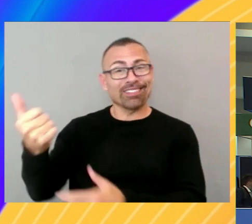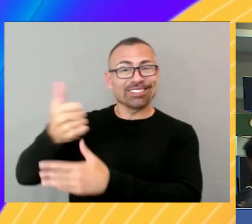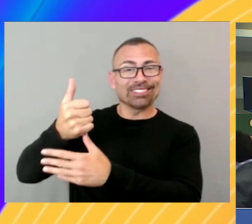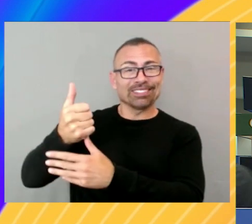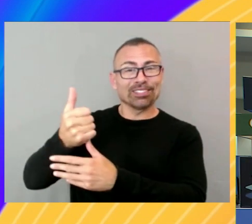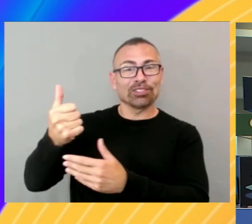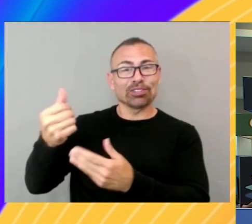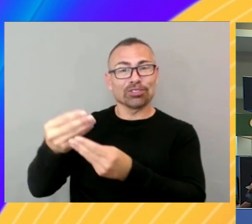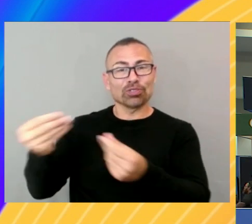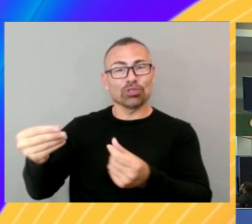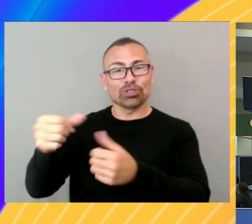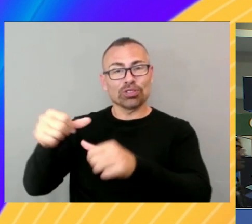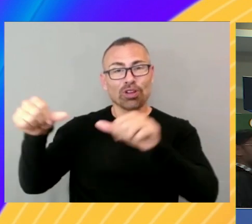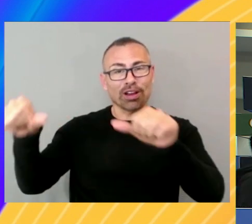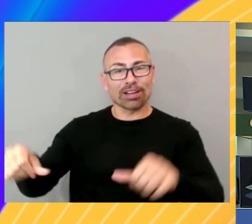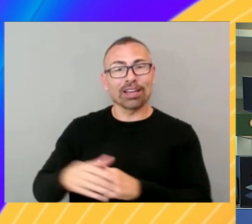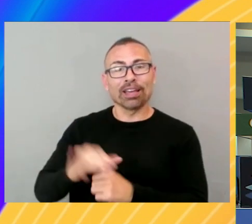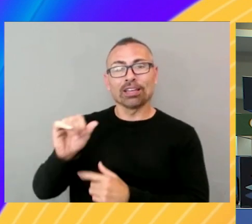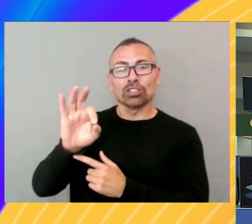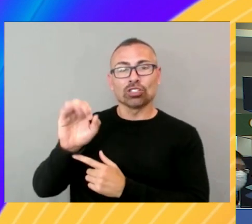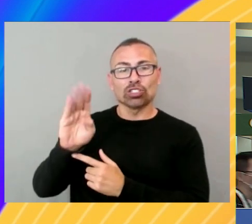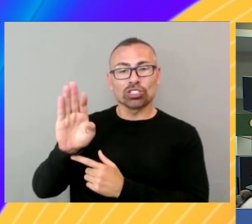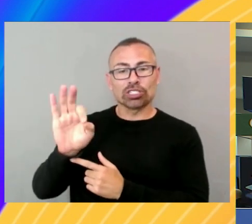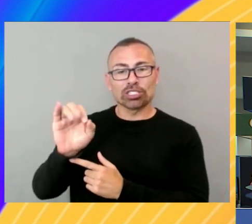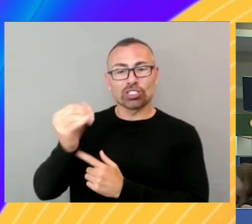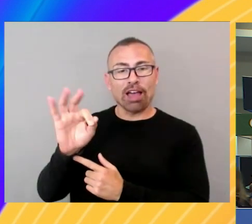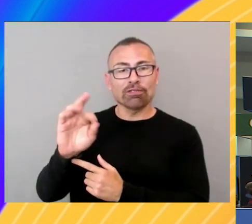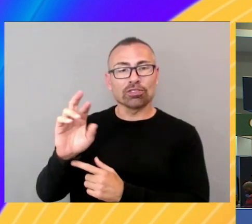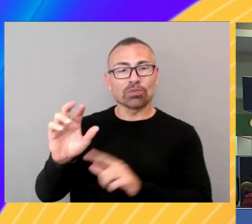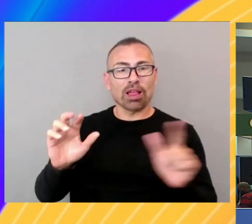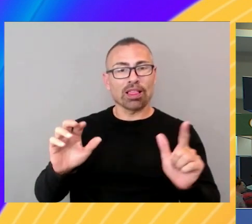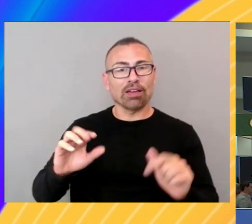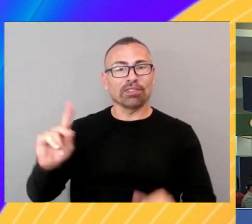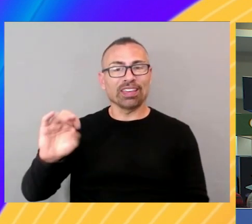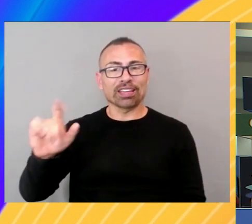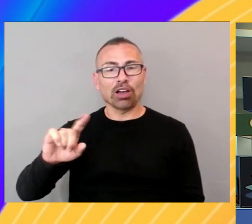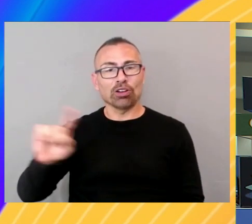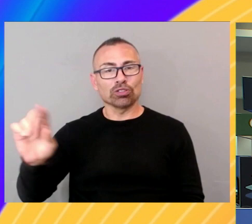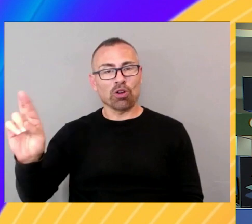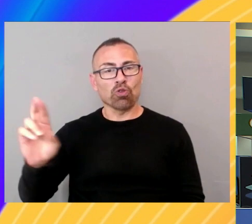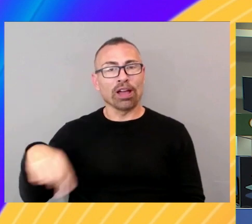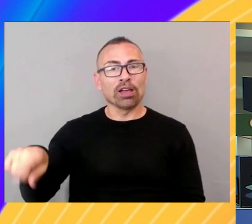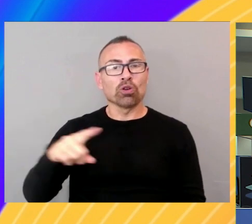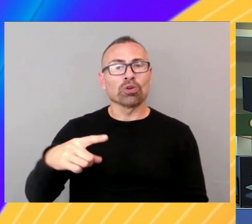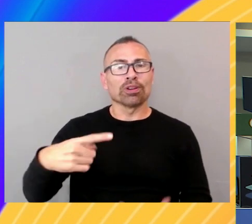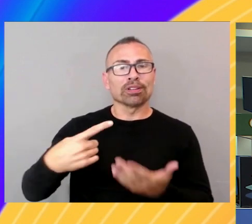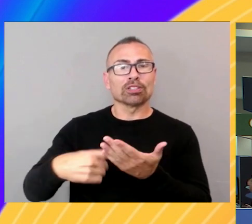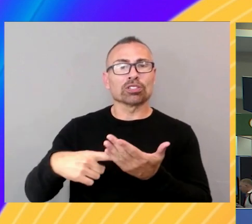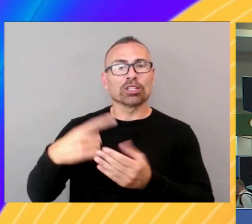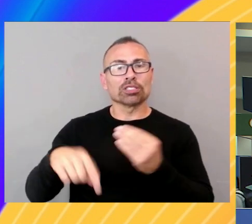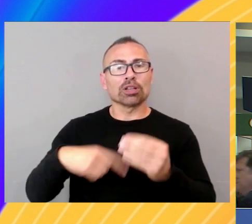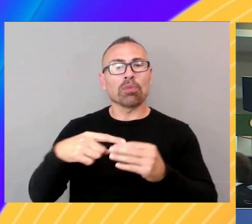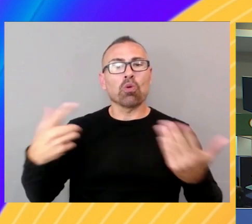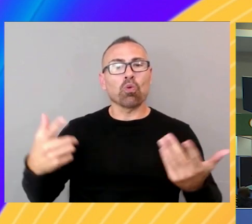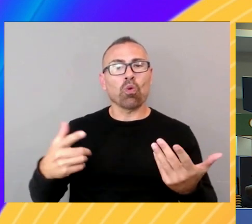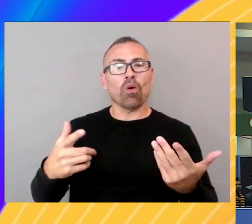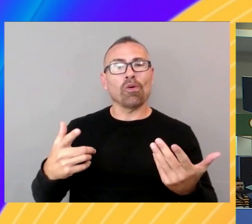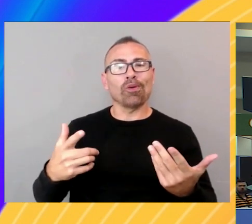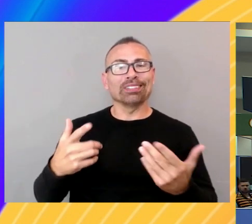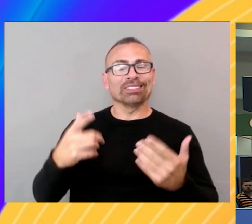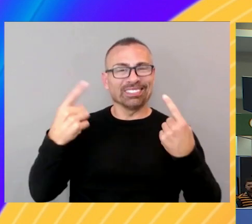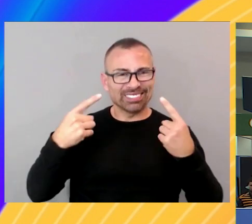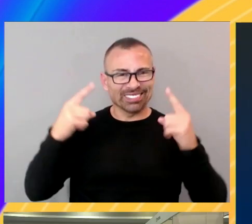my left, and Wayne Giles to my right. And we're here talking about amplifying success, the value proposition of an